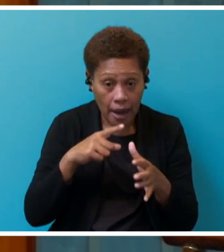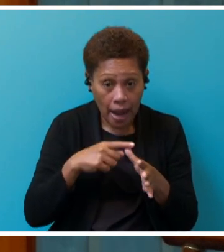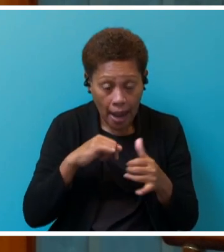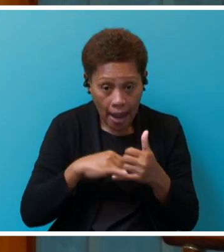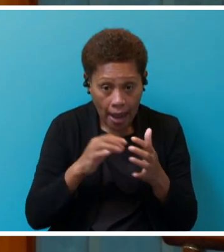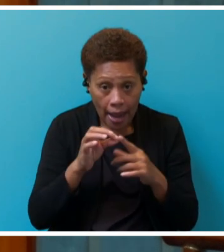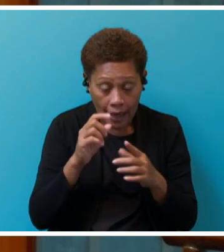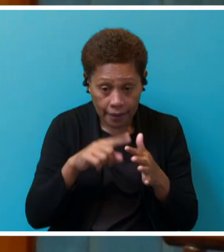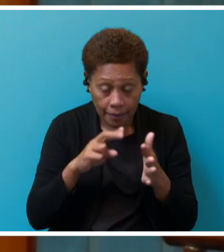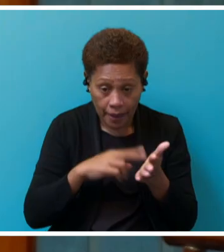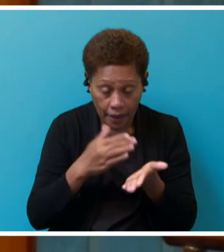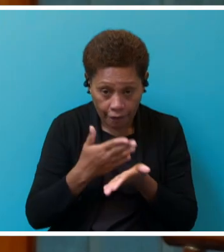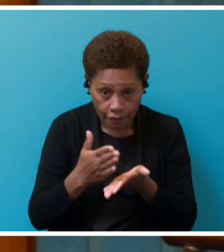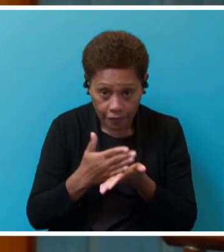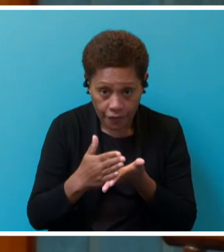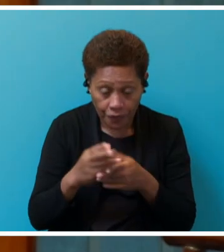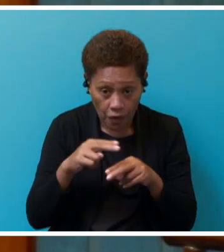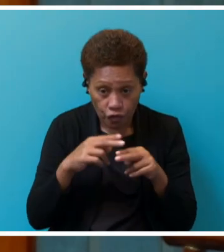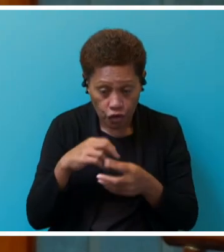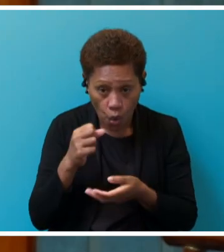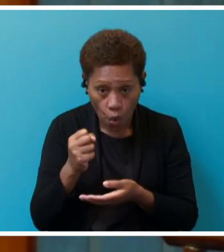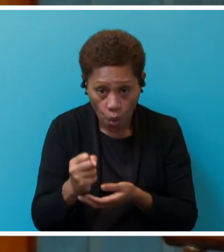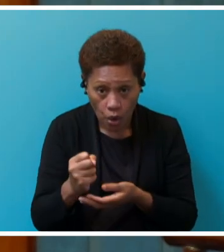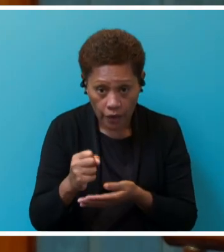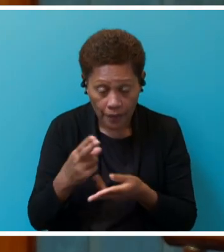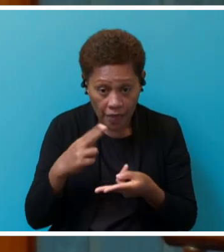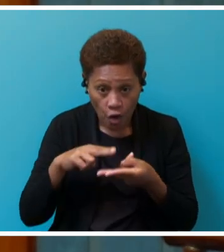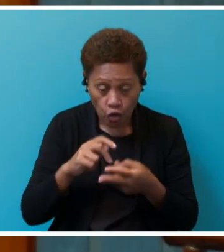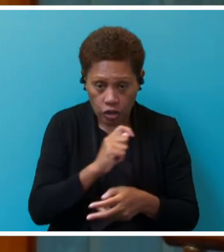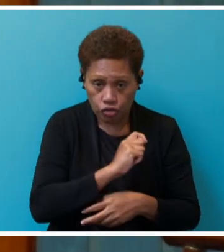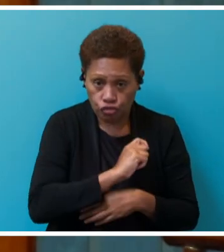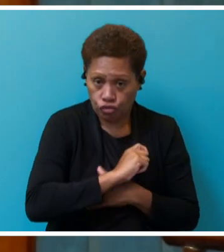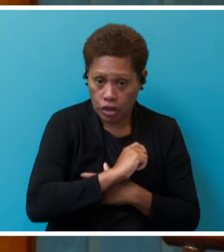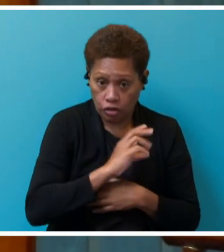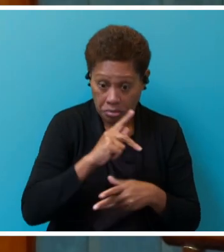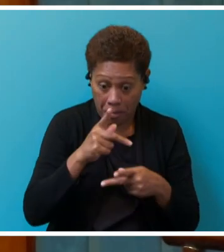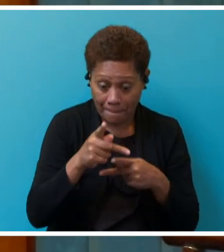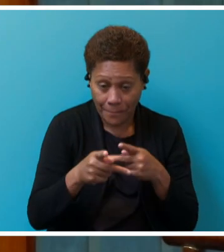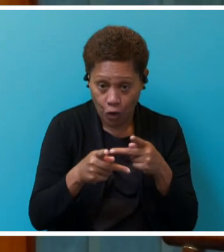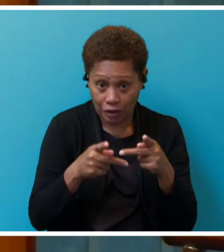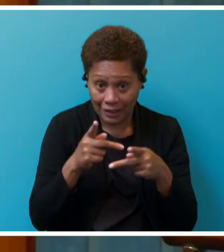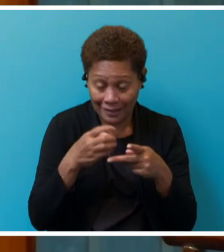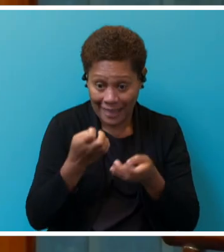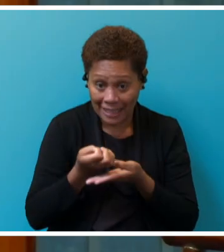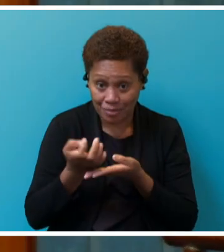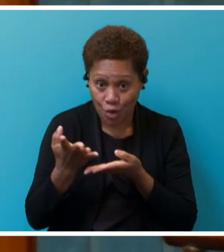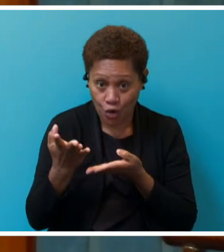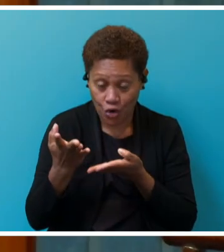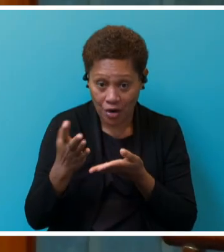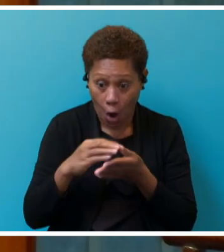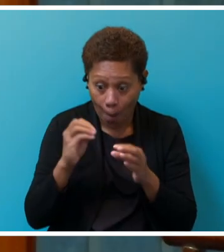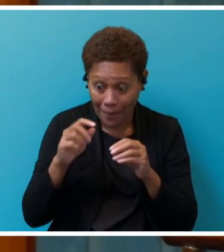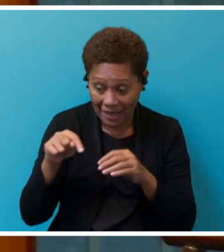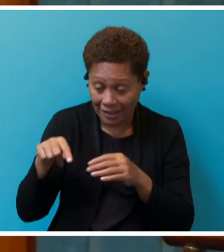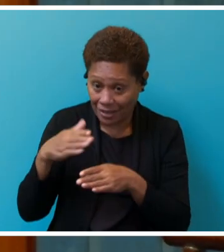as FNPF, Fijian Holdings, and the Unit Trust, will drive processing and export operations. The